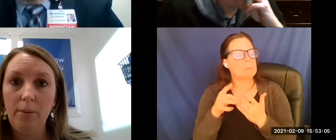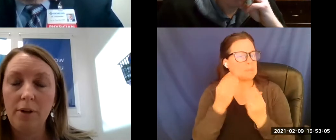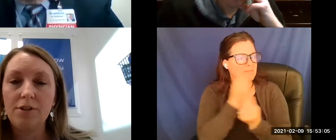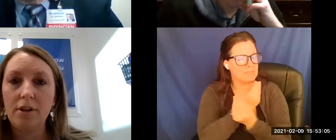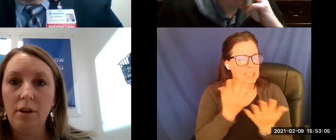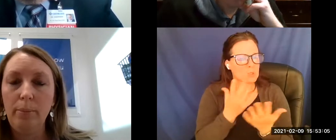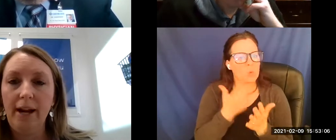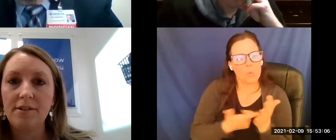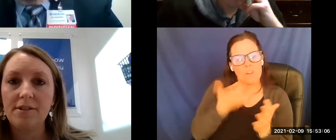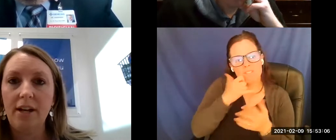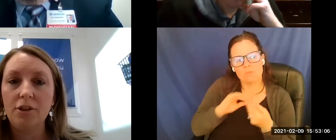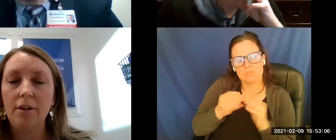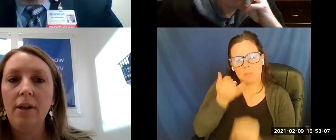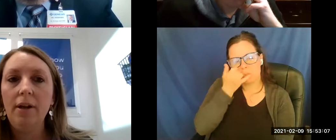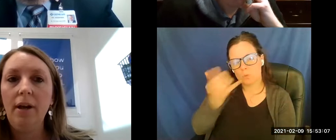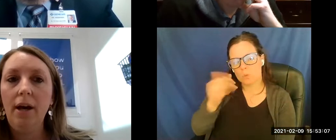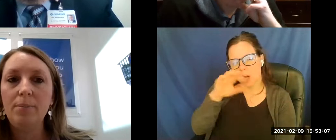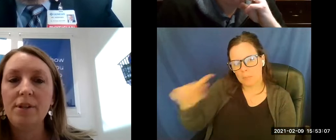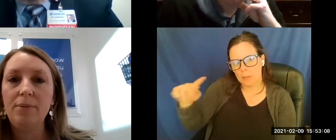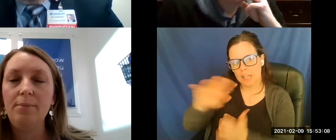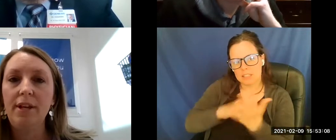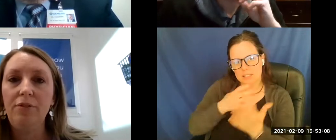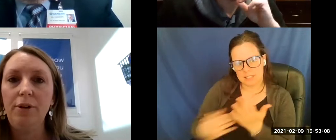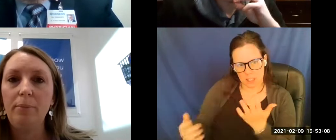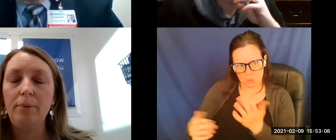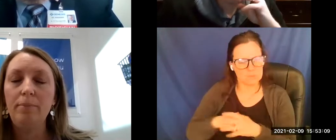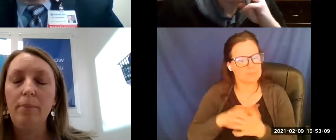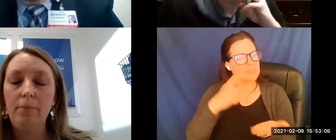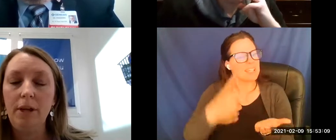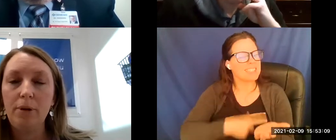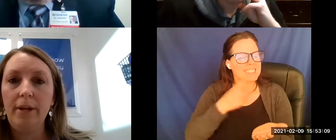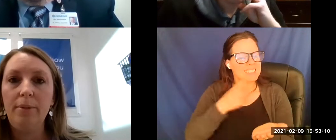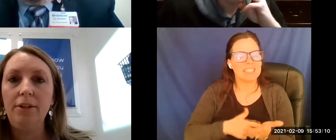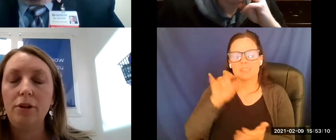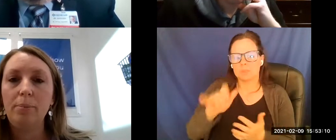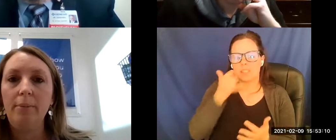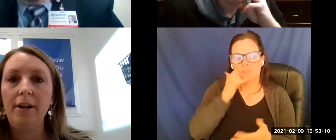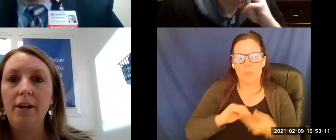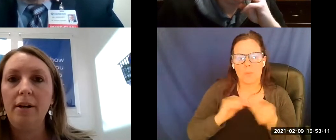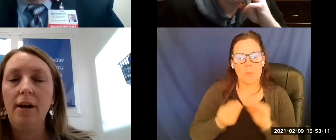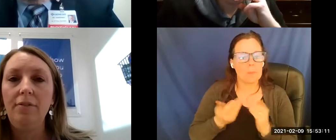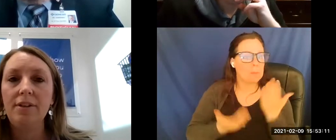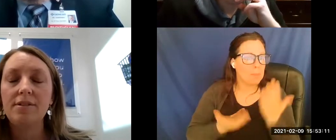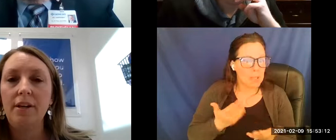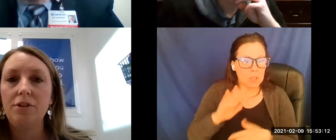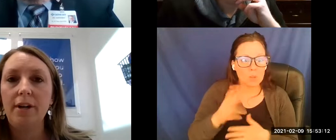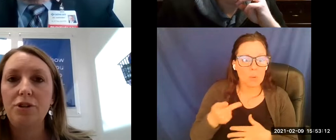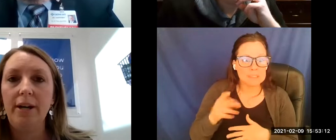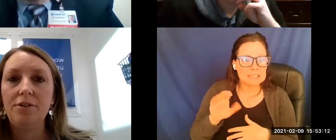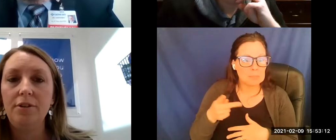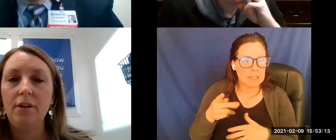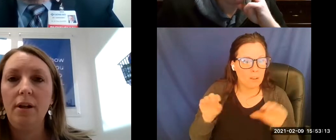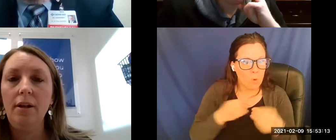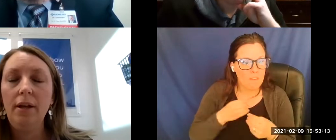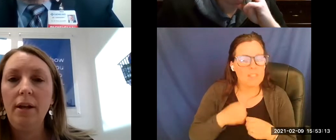phone number to call back to schedule. Sometimes that phone number may be your primary care office that it directs you